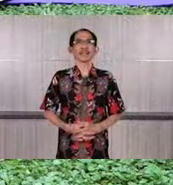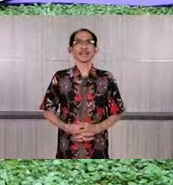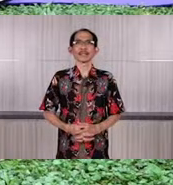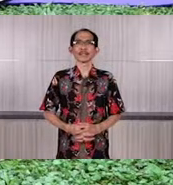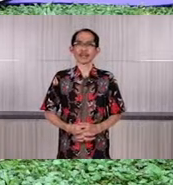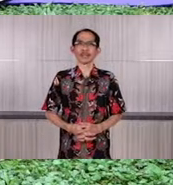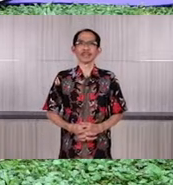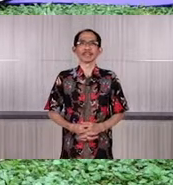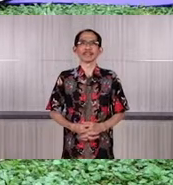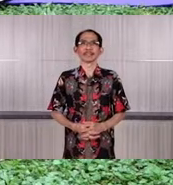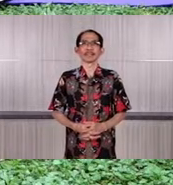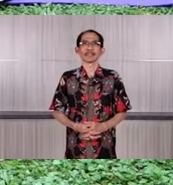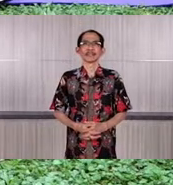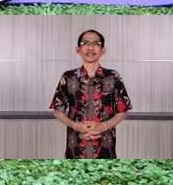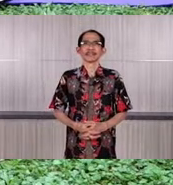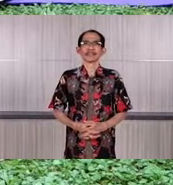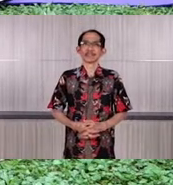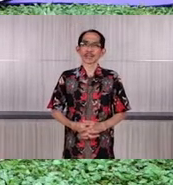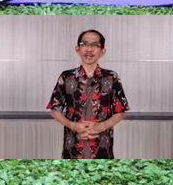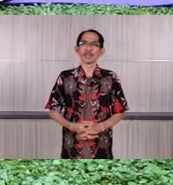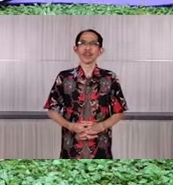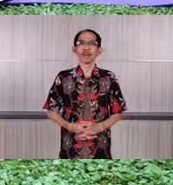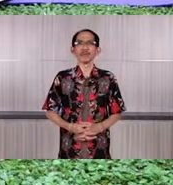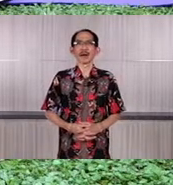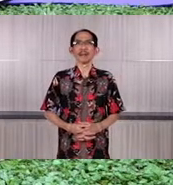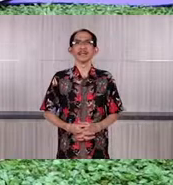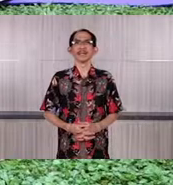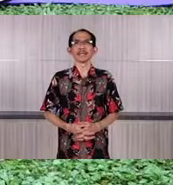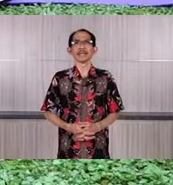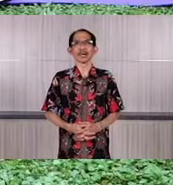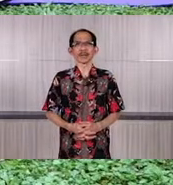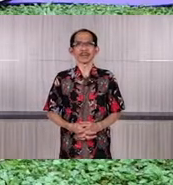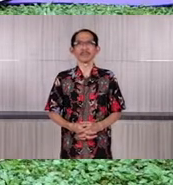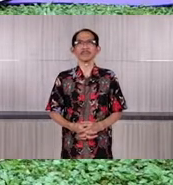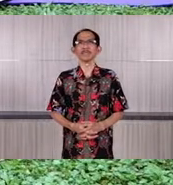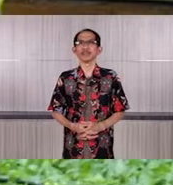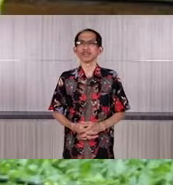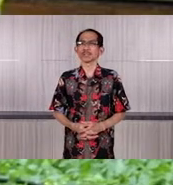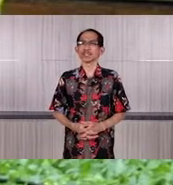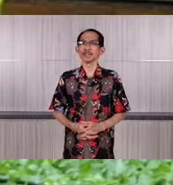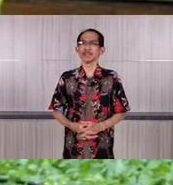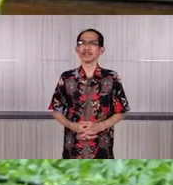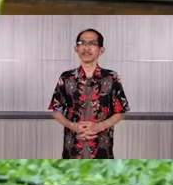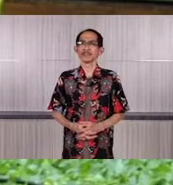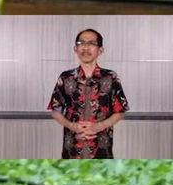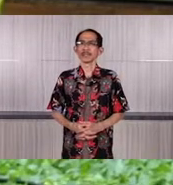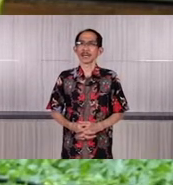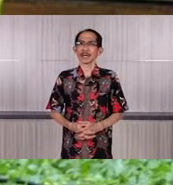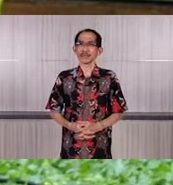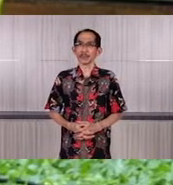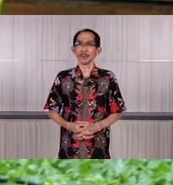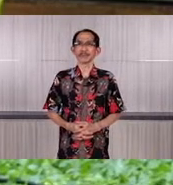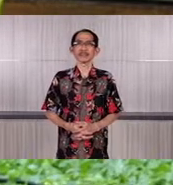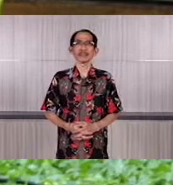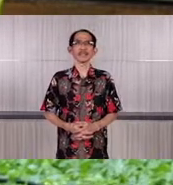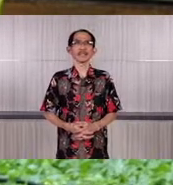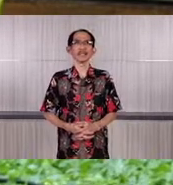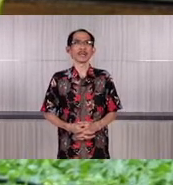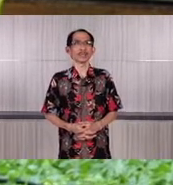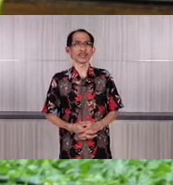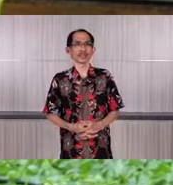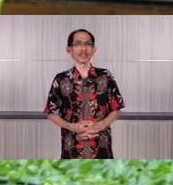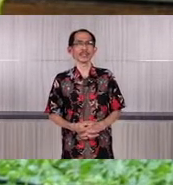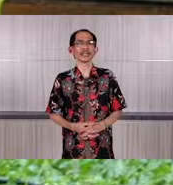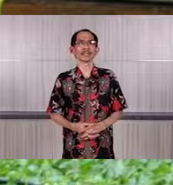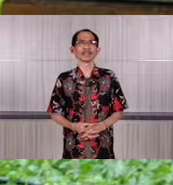Let's get grounded. Start by finding a comfortable position. If you are sitting